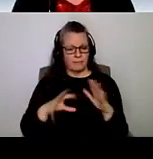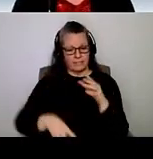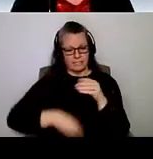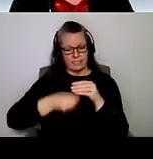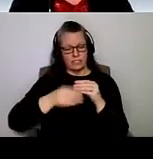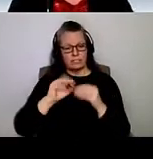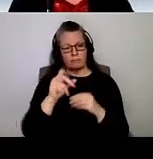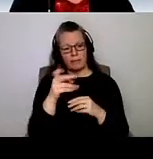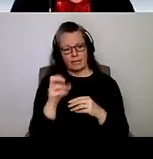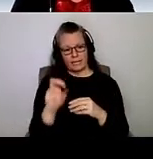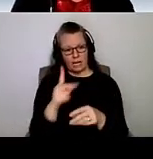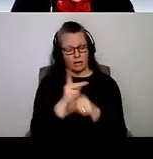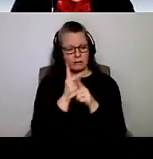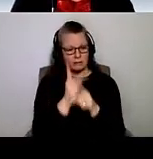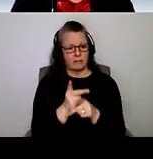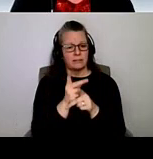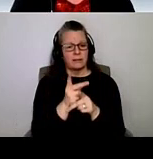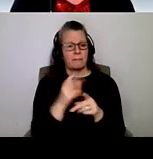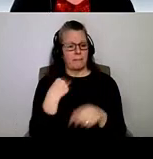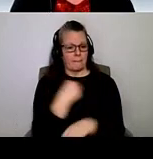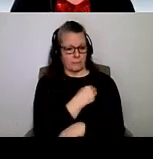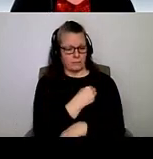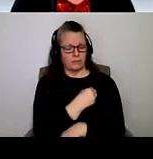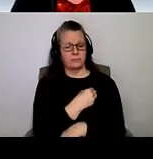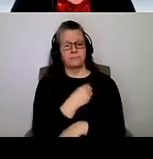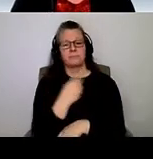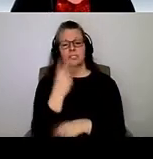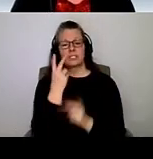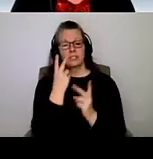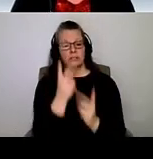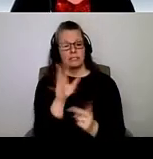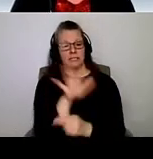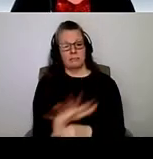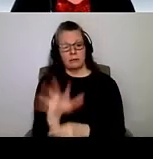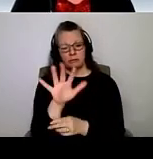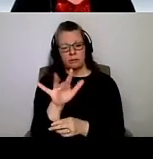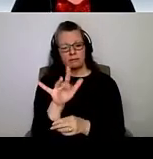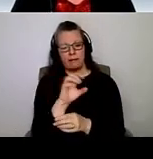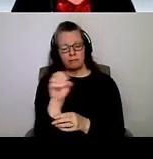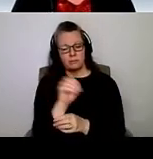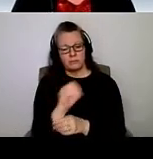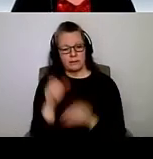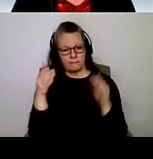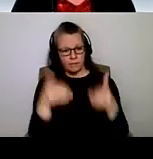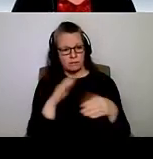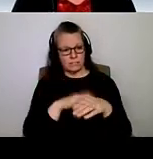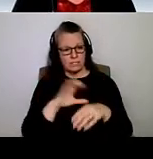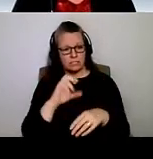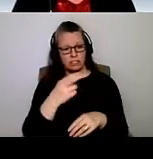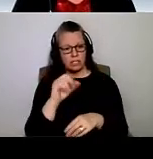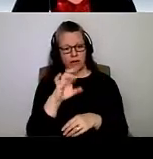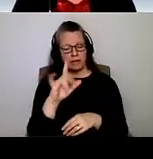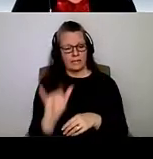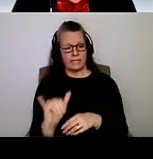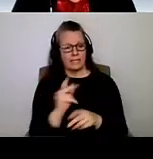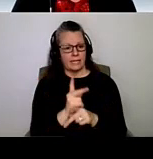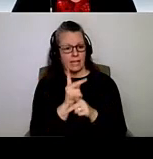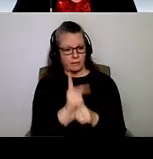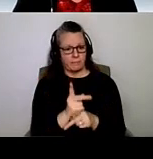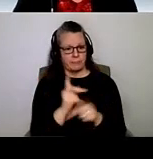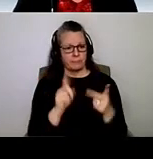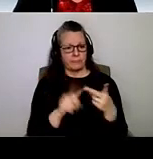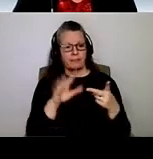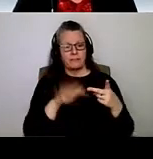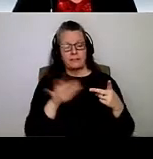Medicaid members. You see here that about 25% was focused on charity care, 55% on